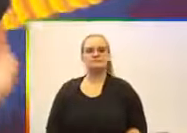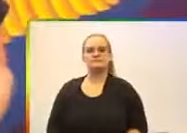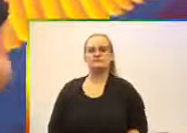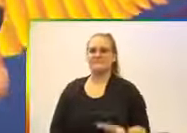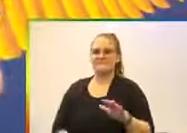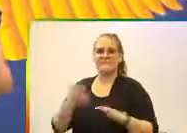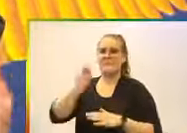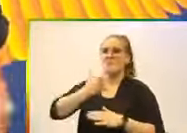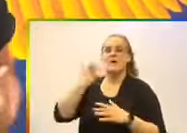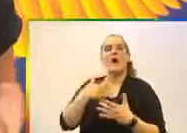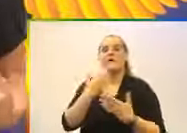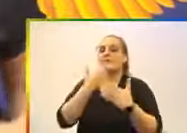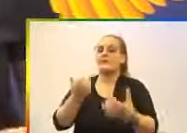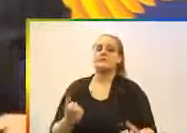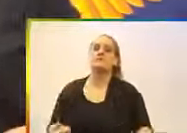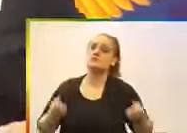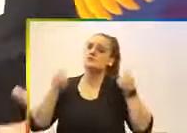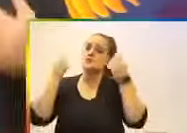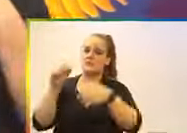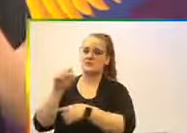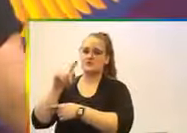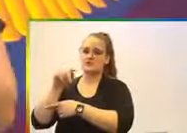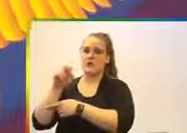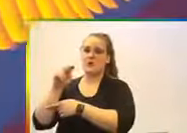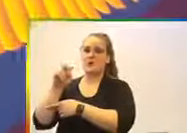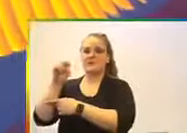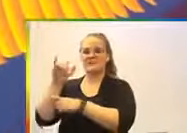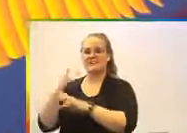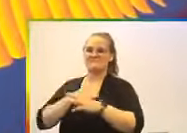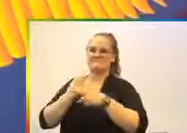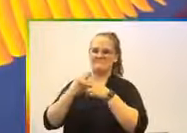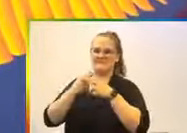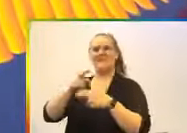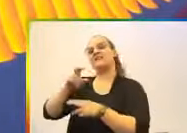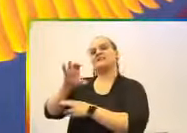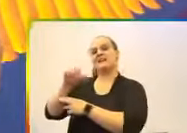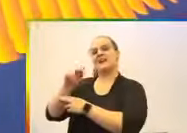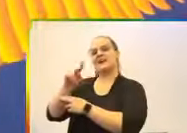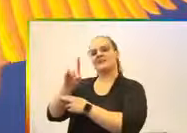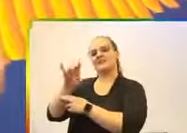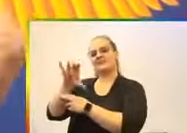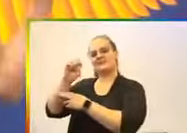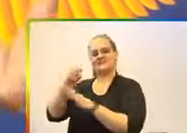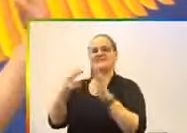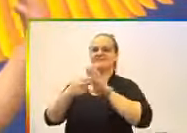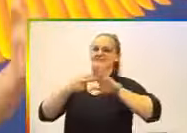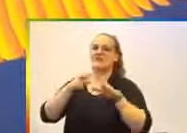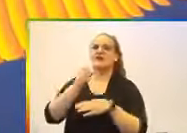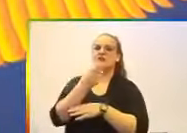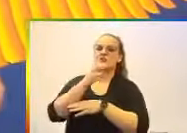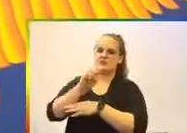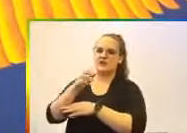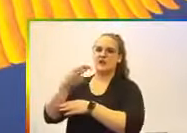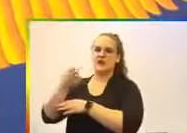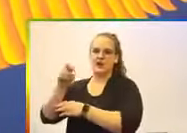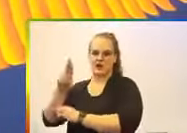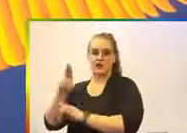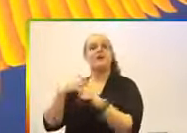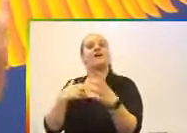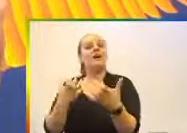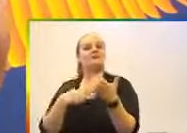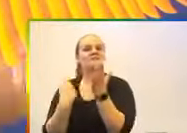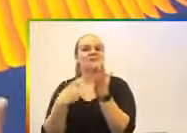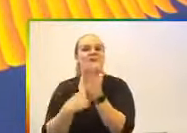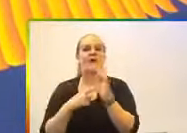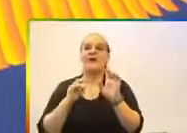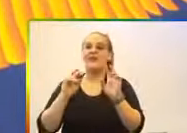Wow, thank you so much, Stoney. I'm Candace, I use she, her pronouns, and I'm here to talk to you about the inside of Inside Out. We